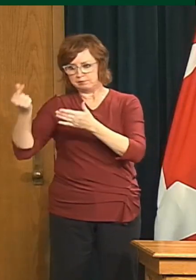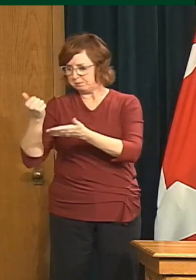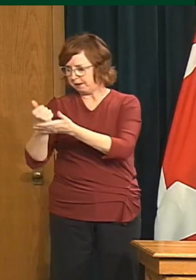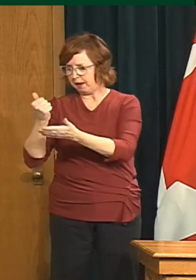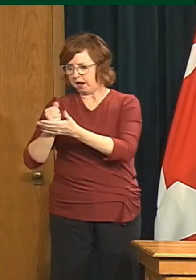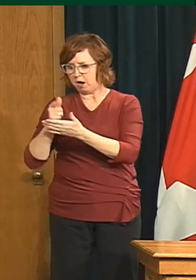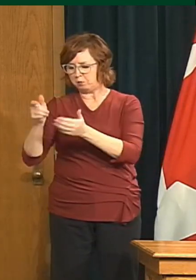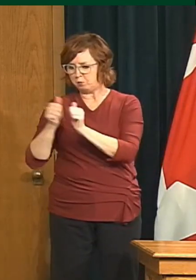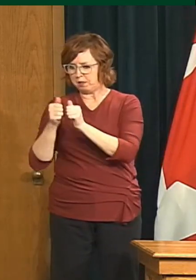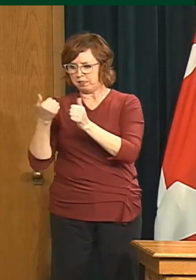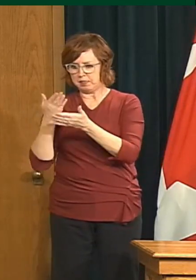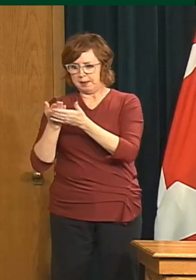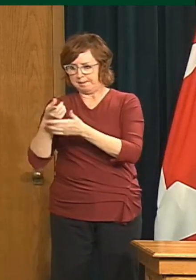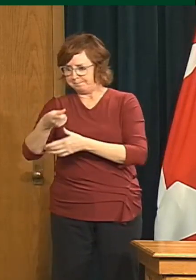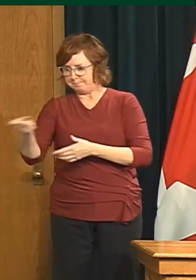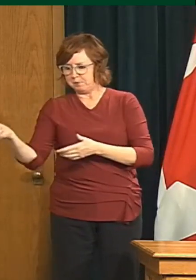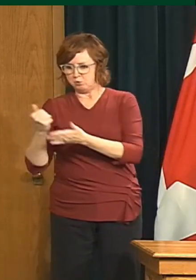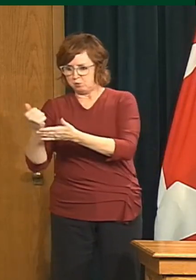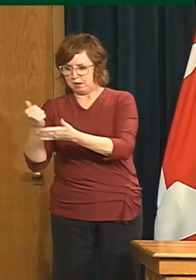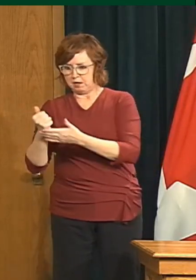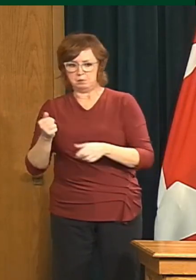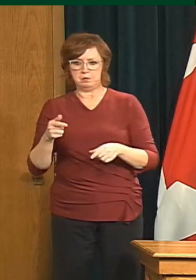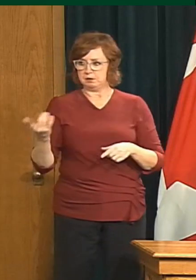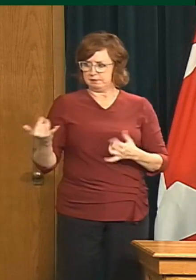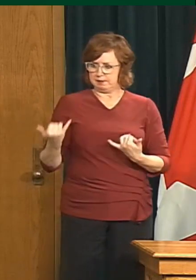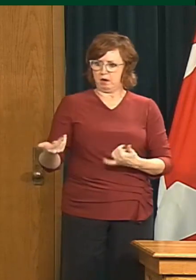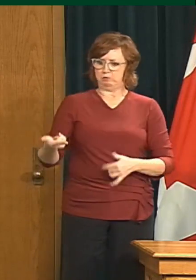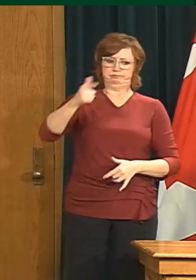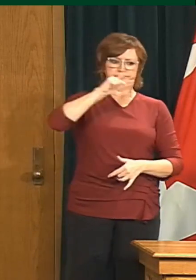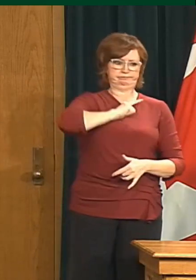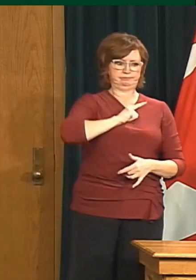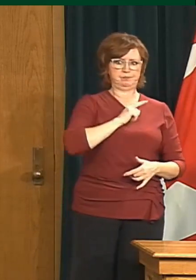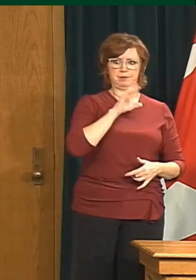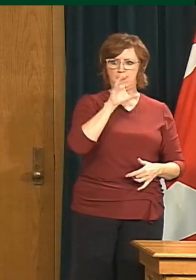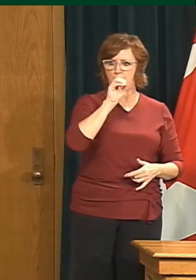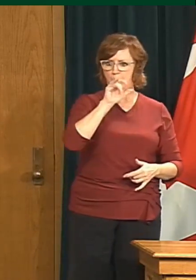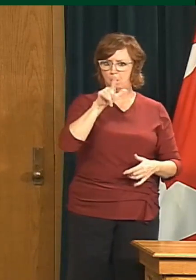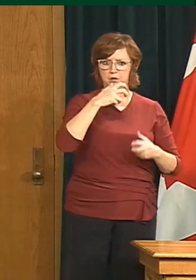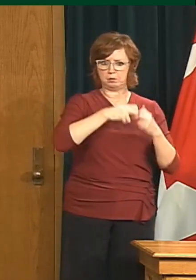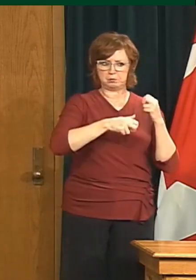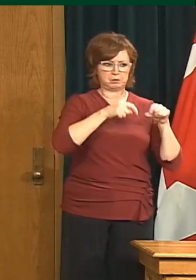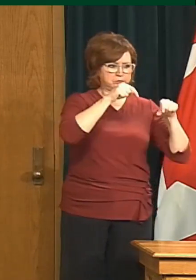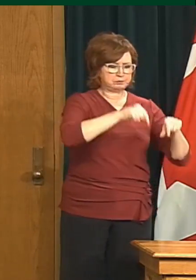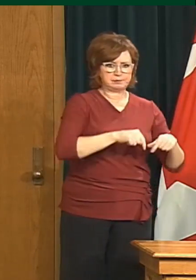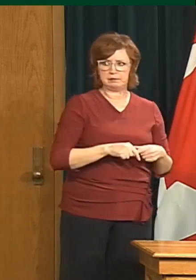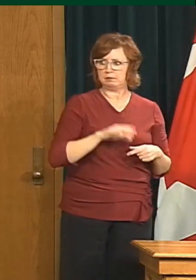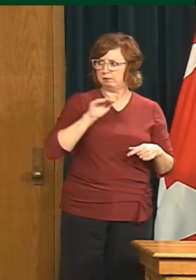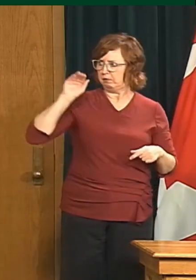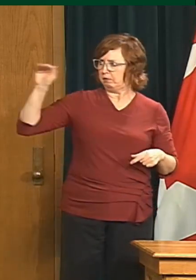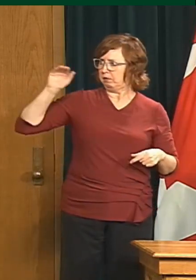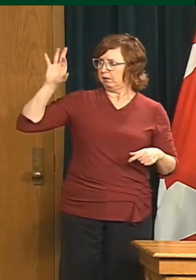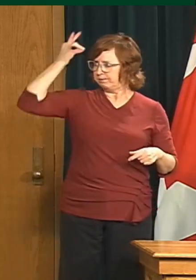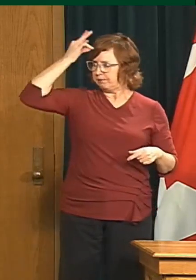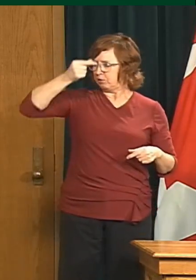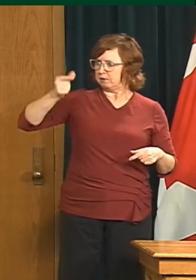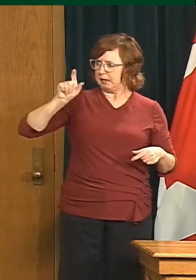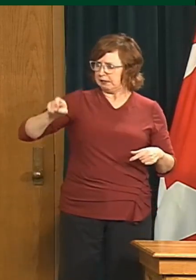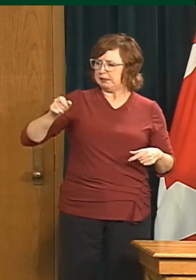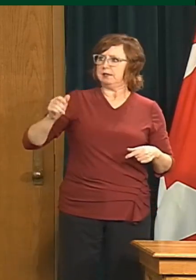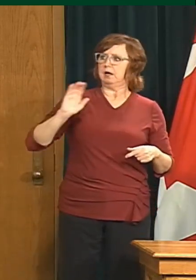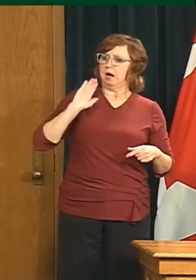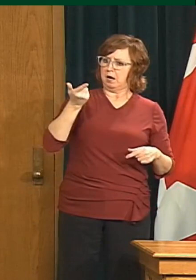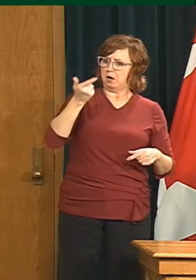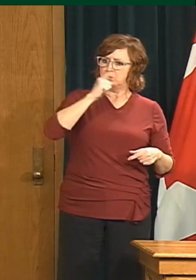the federal government can pull, and we're asking them to pull them. And we expect that they will in the days ahead. We're very appreciative of the program